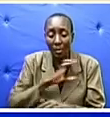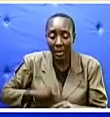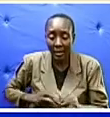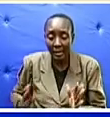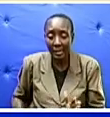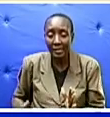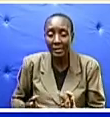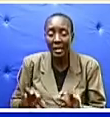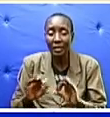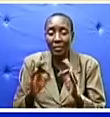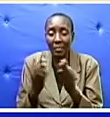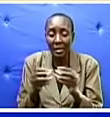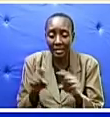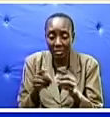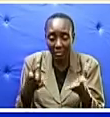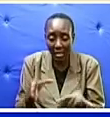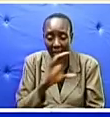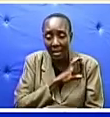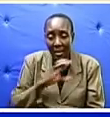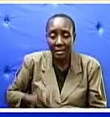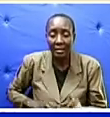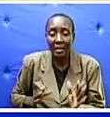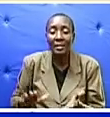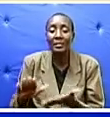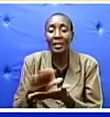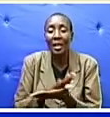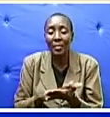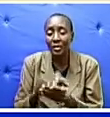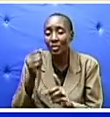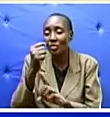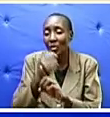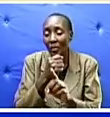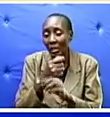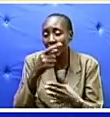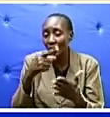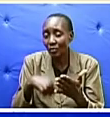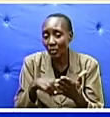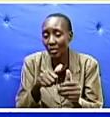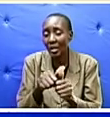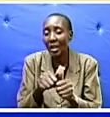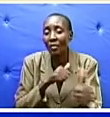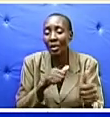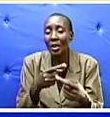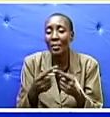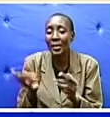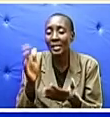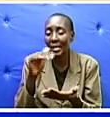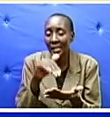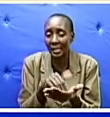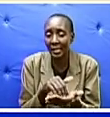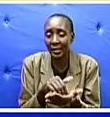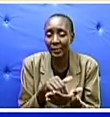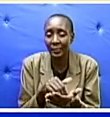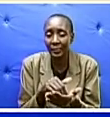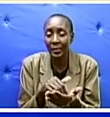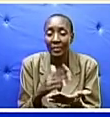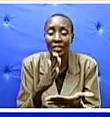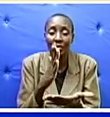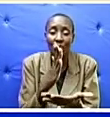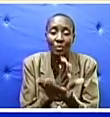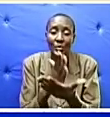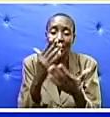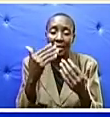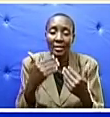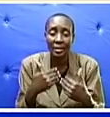a Christian background, so what we advocate for is abstinence. But then again, there is the reality.